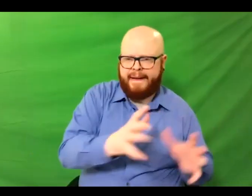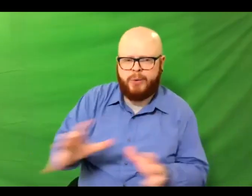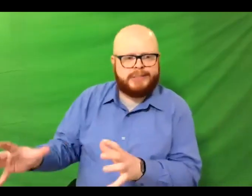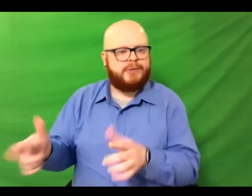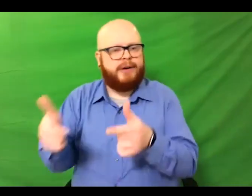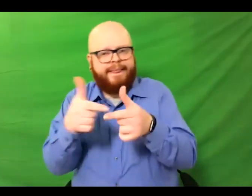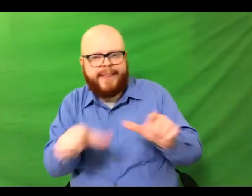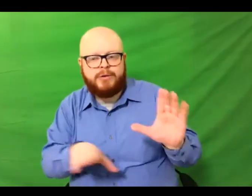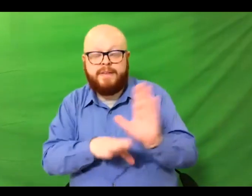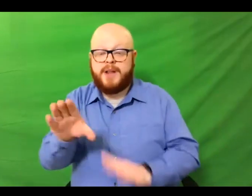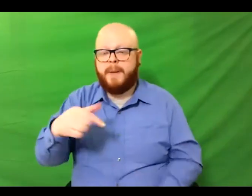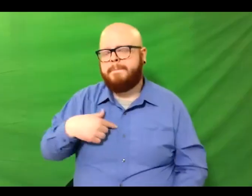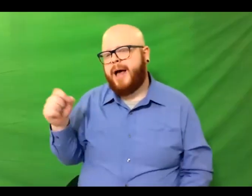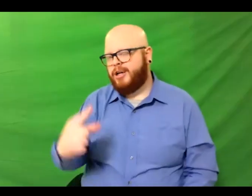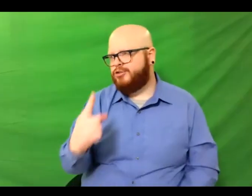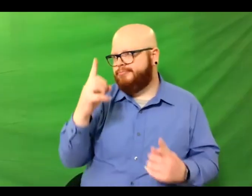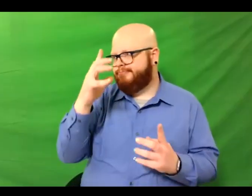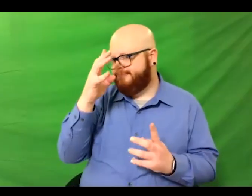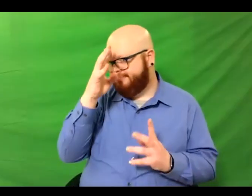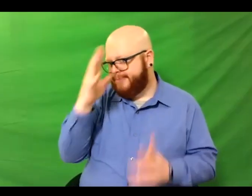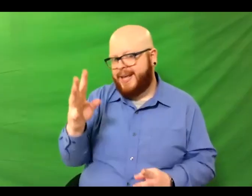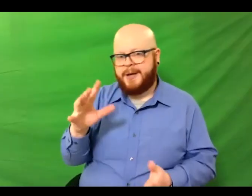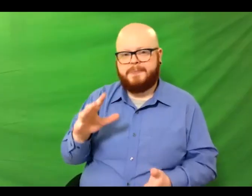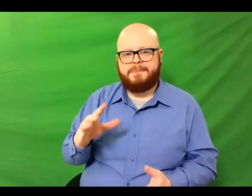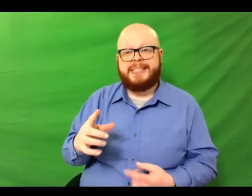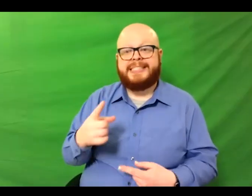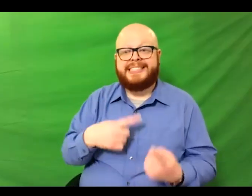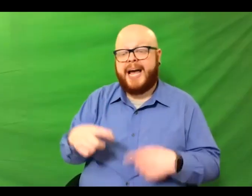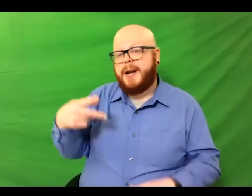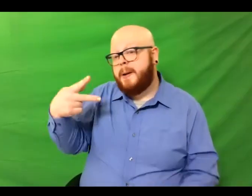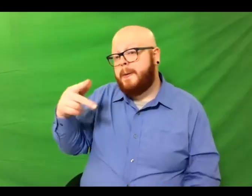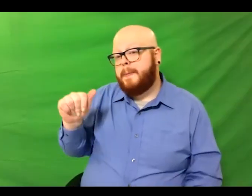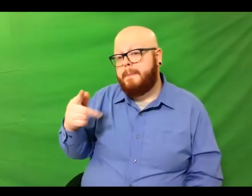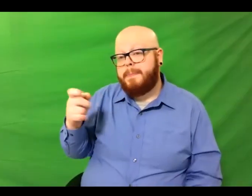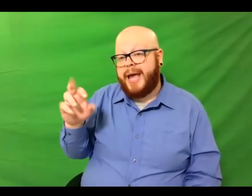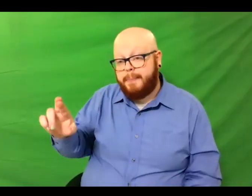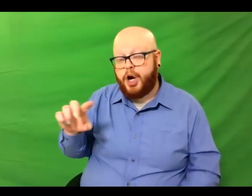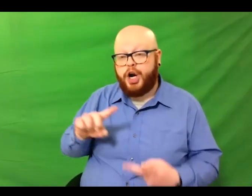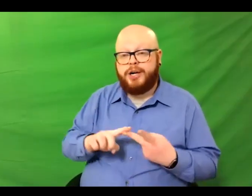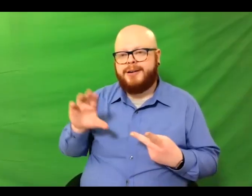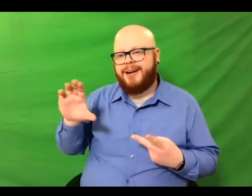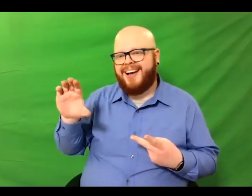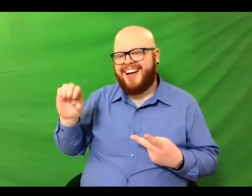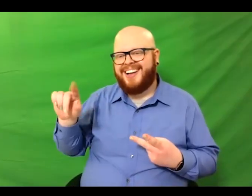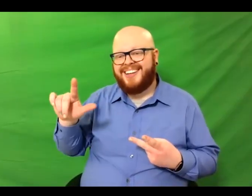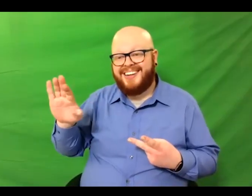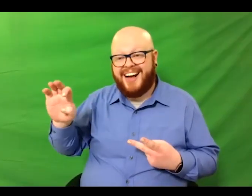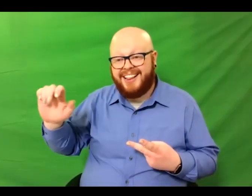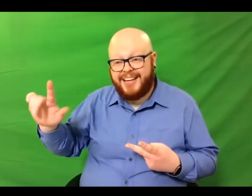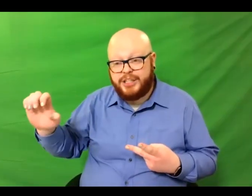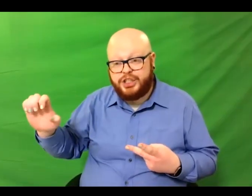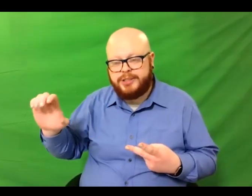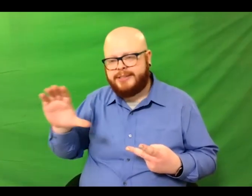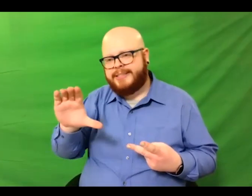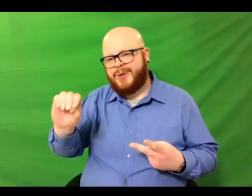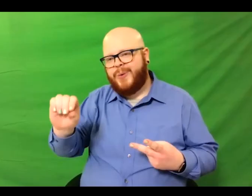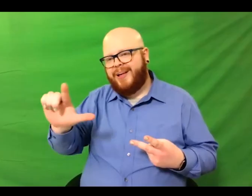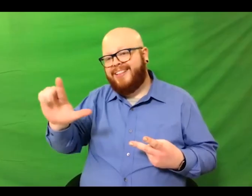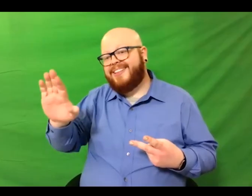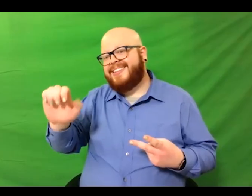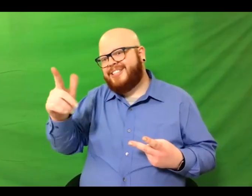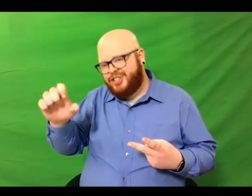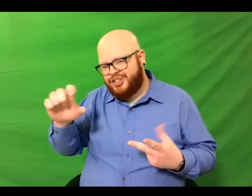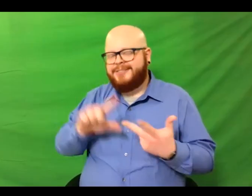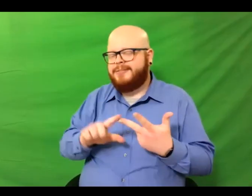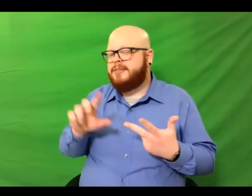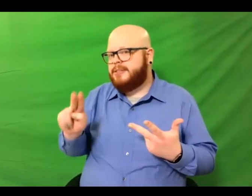the signs for paper, college, nice, and I don't want to sign it right away, so I want you guys to think about what was in common with those